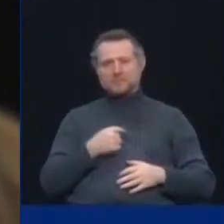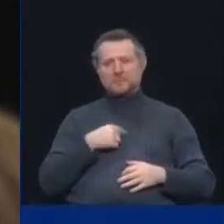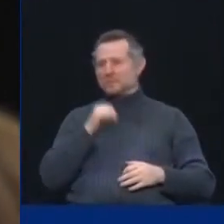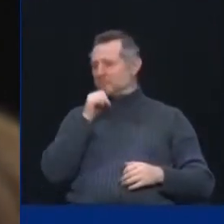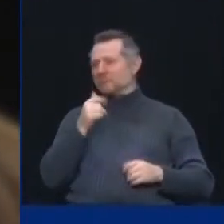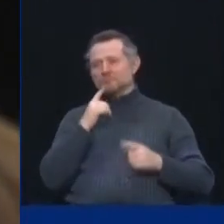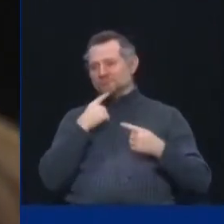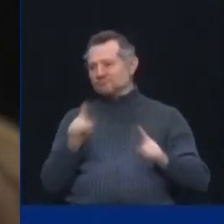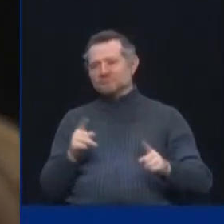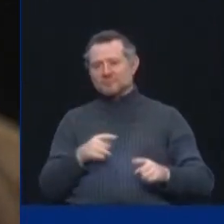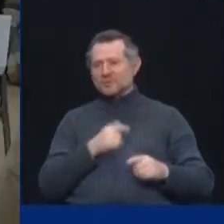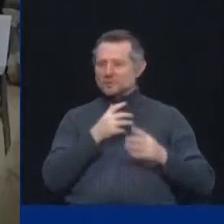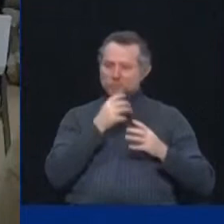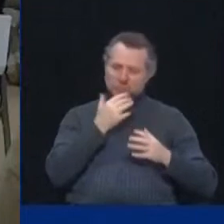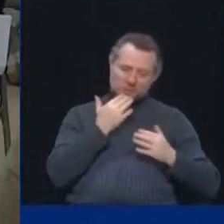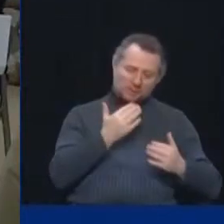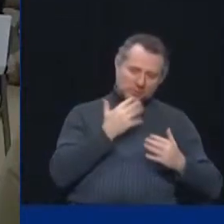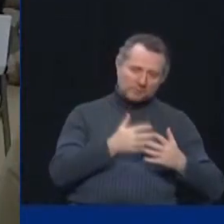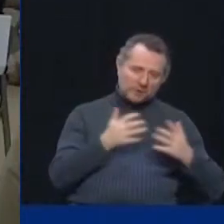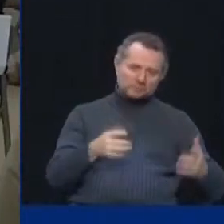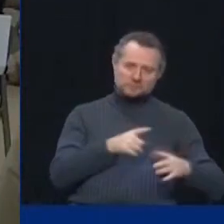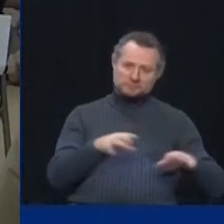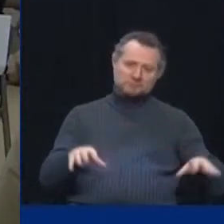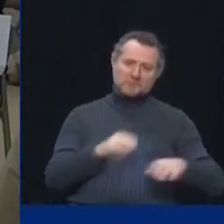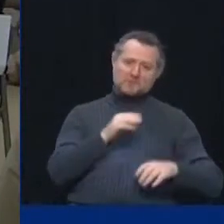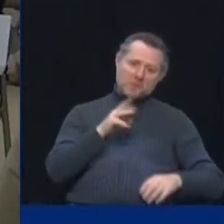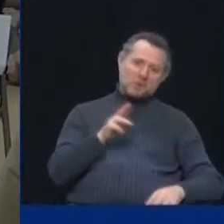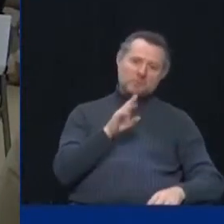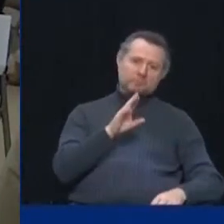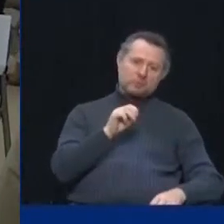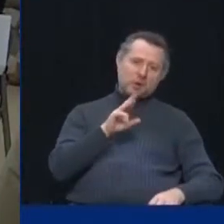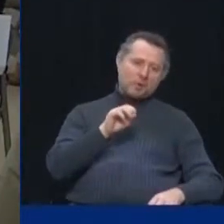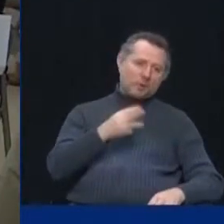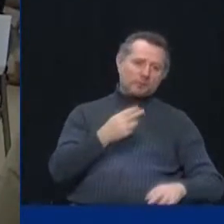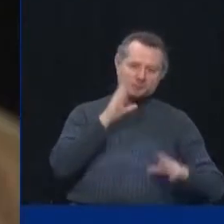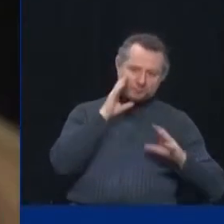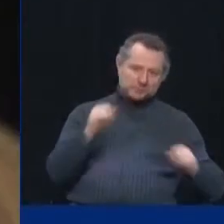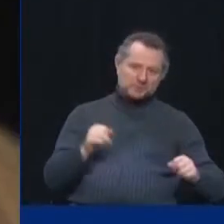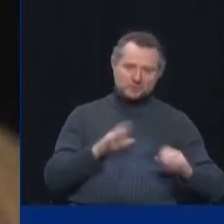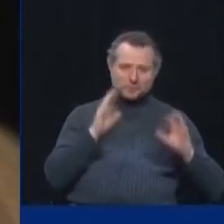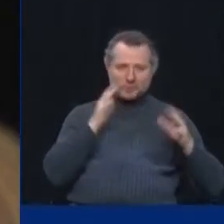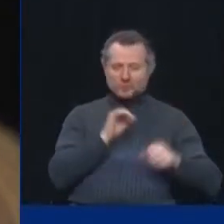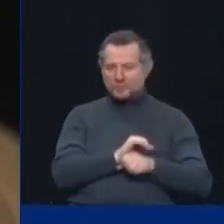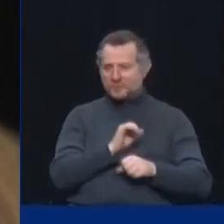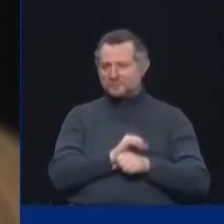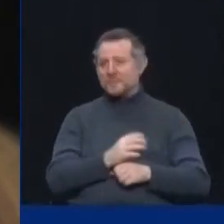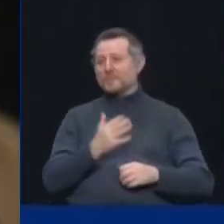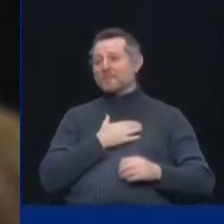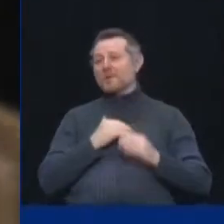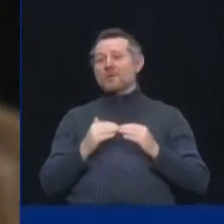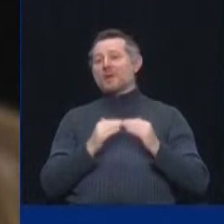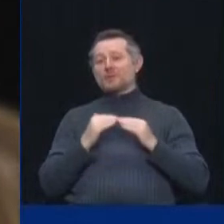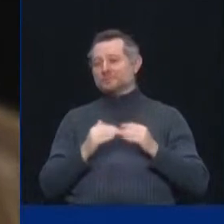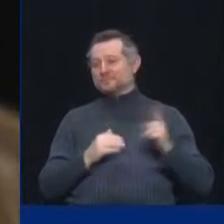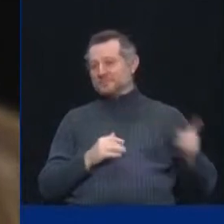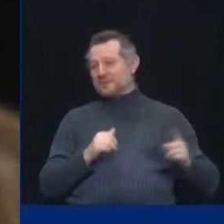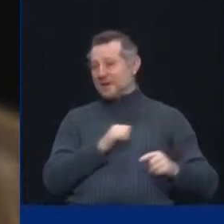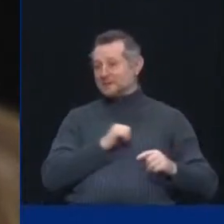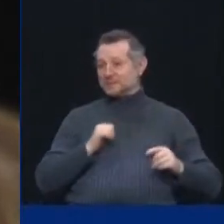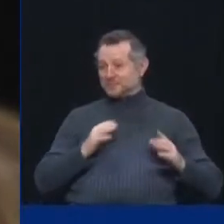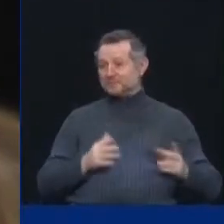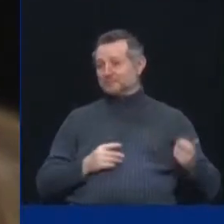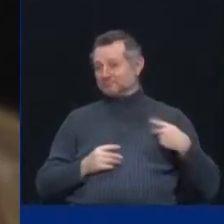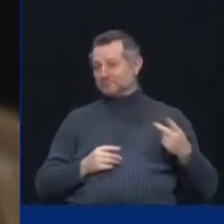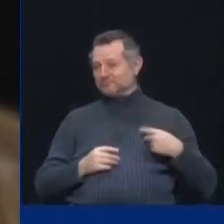for all your work as well. my colleague in the assembly who we share Co-op